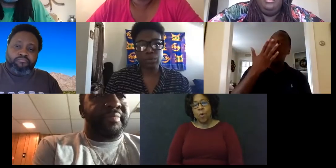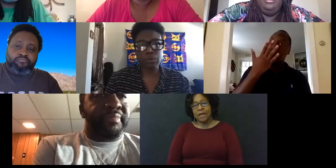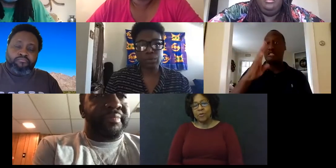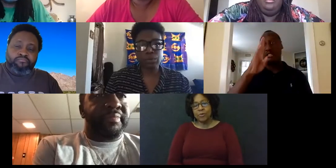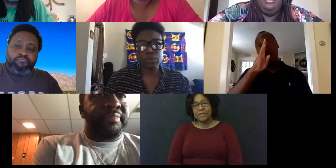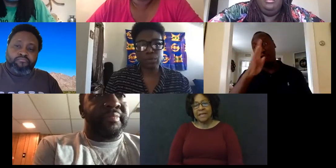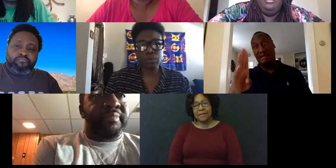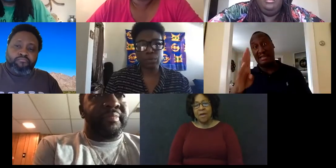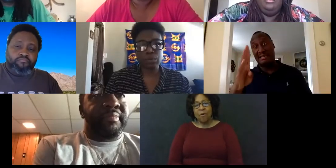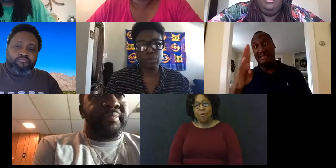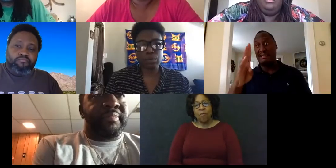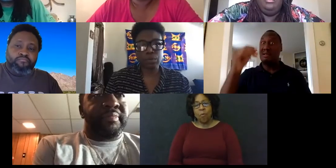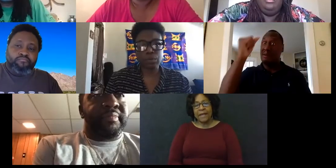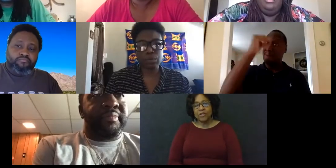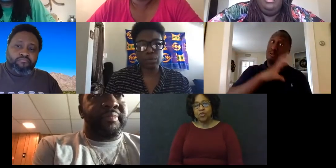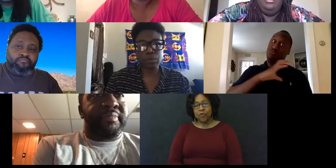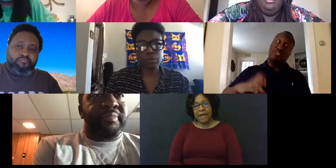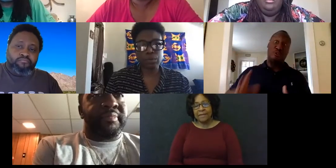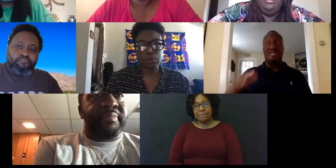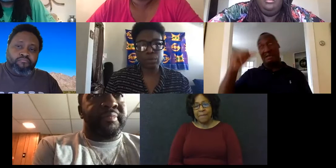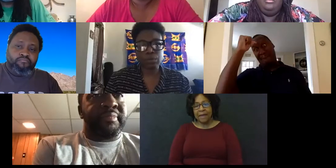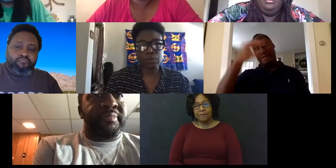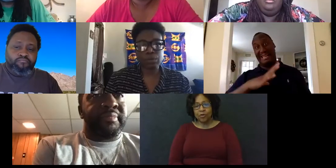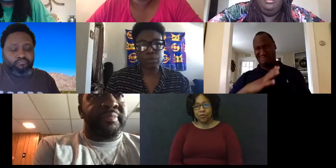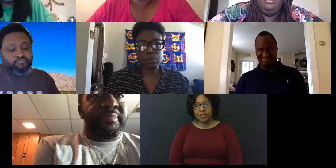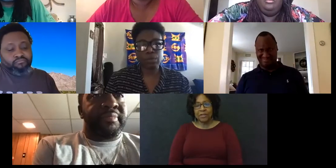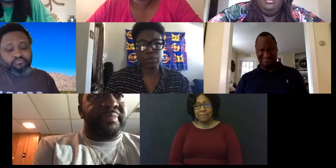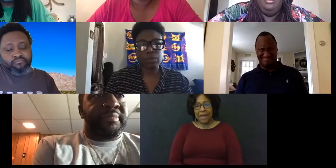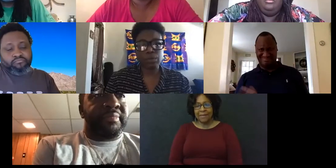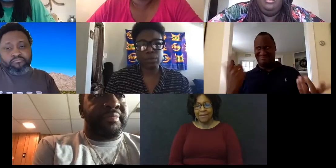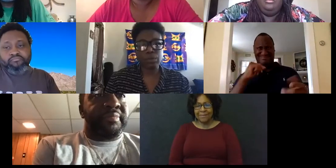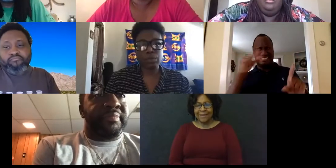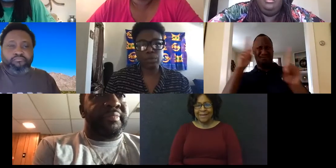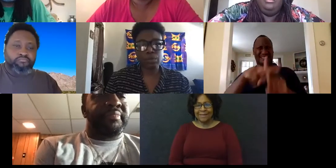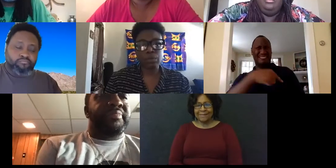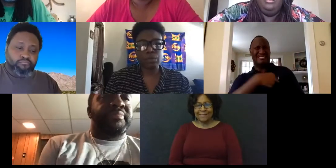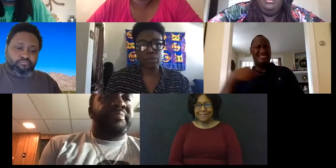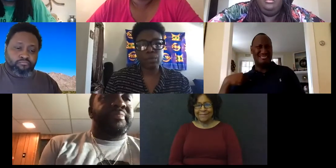know, 100% white, straight, male, Christian men,